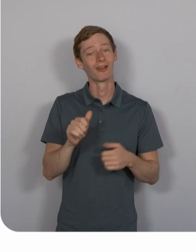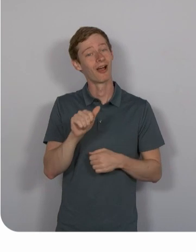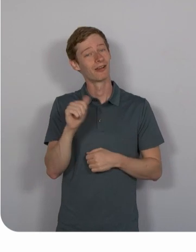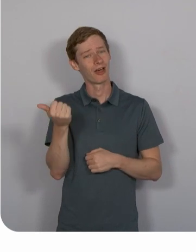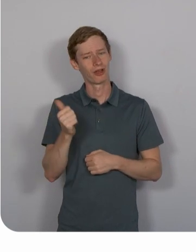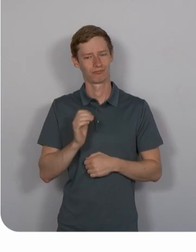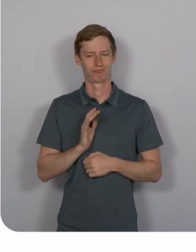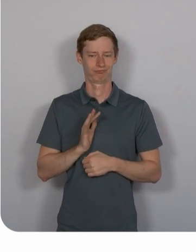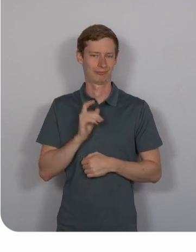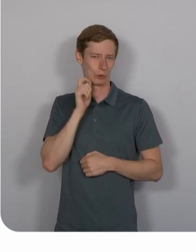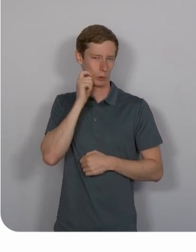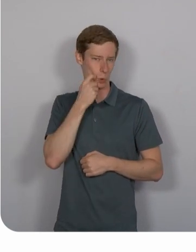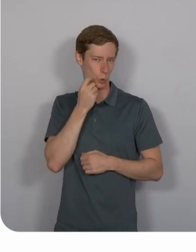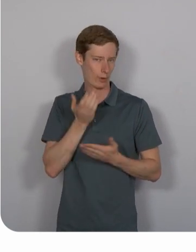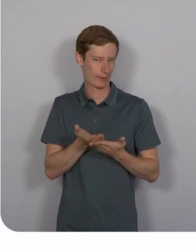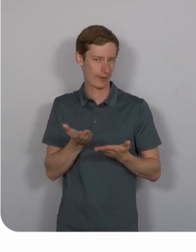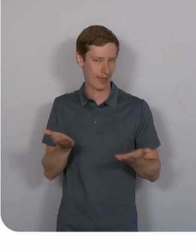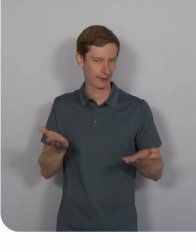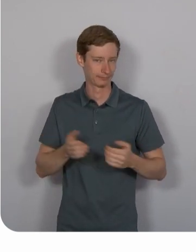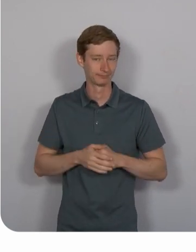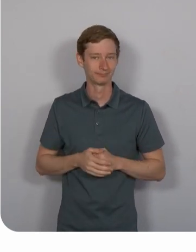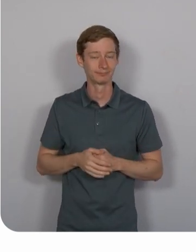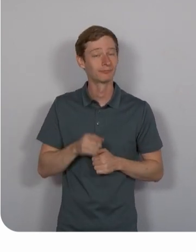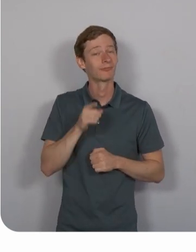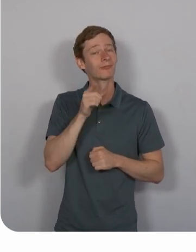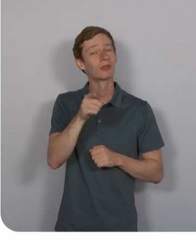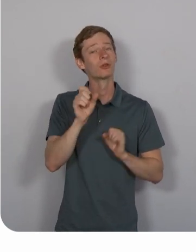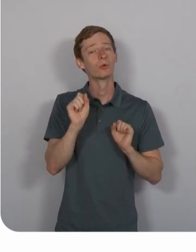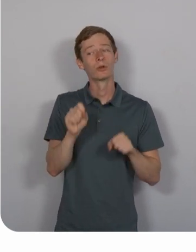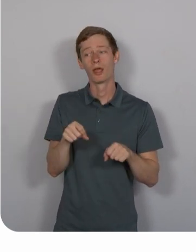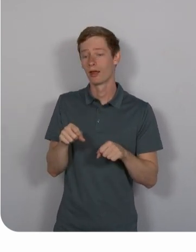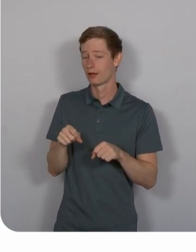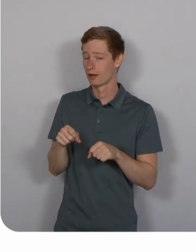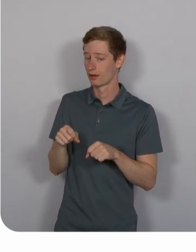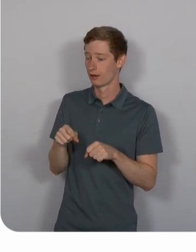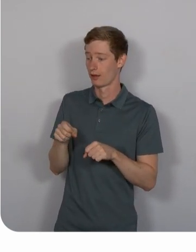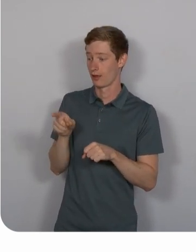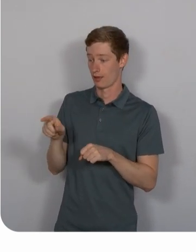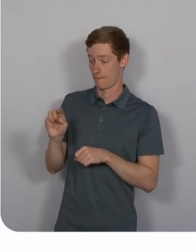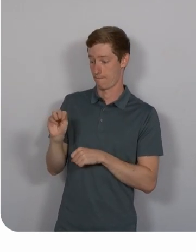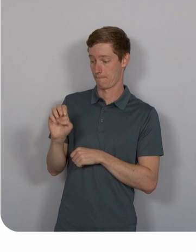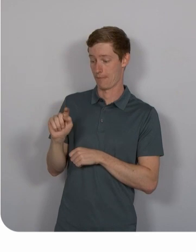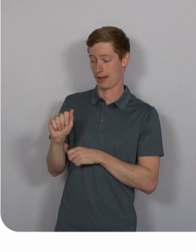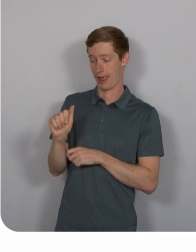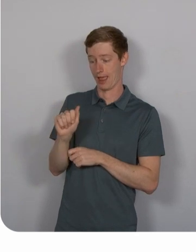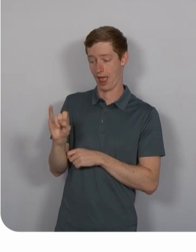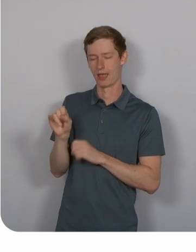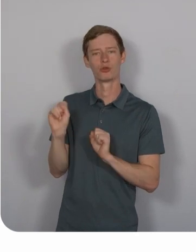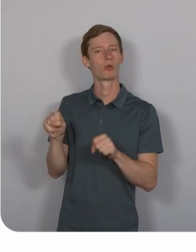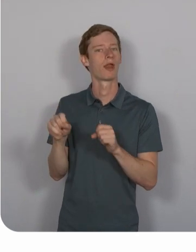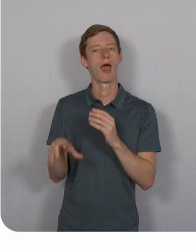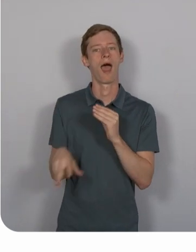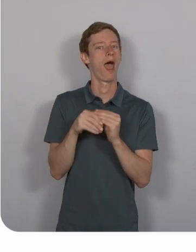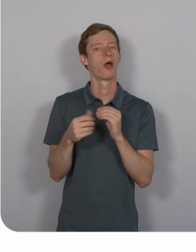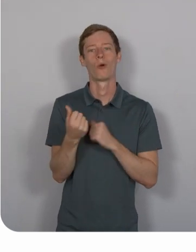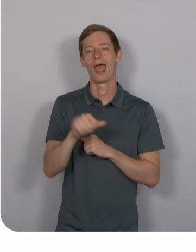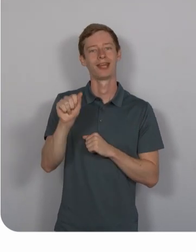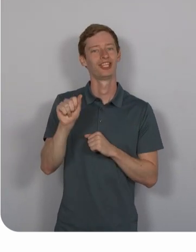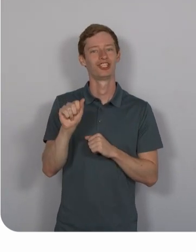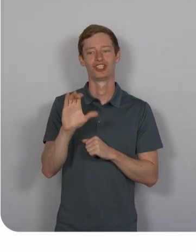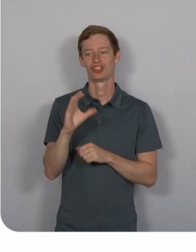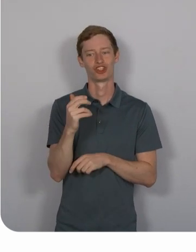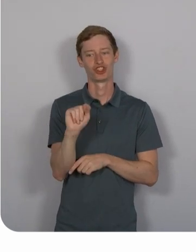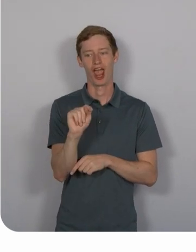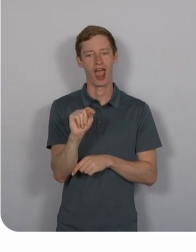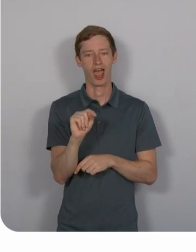neat feature of this is that you can invoke Meta AI in any chat. So it doesn't just have to be Meta AI's,